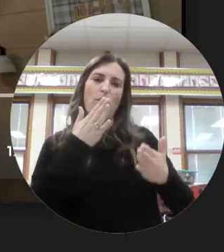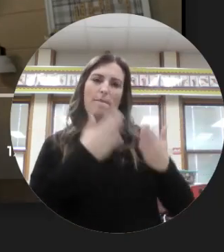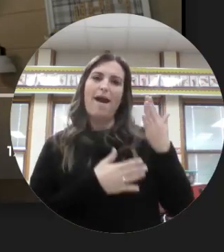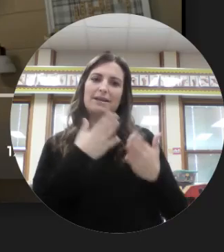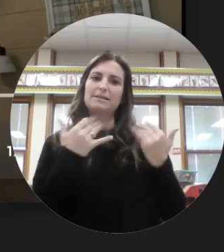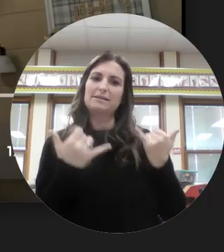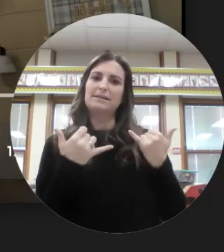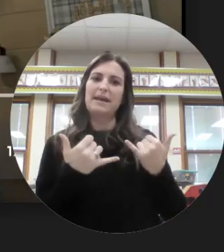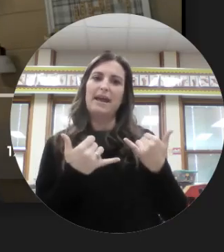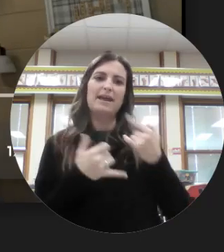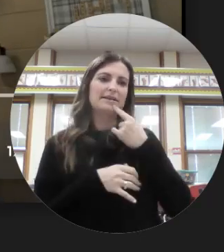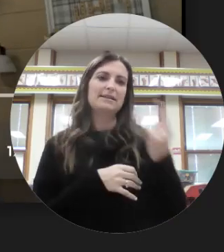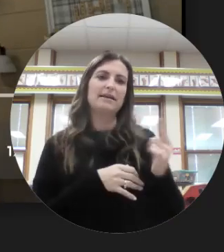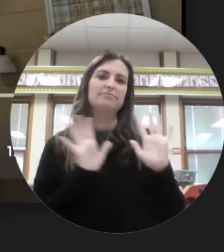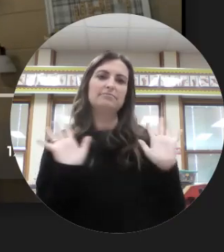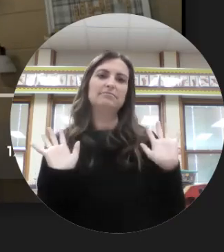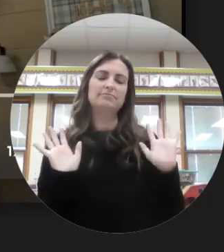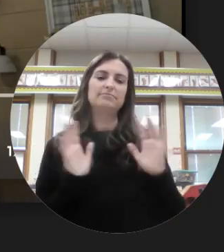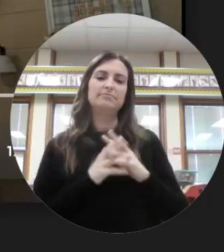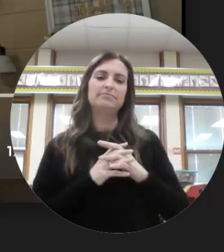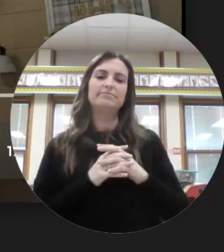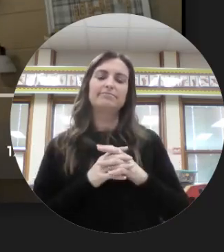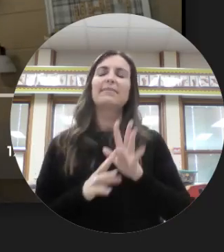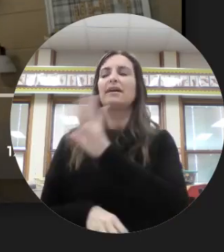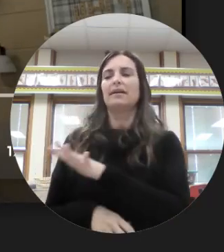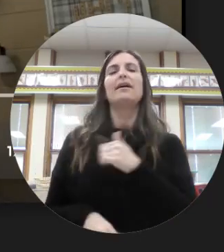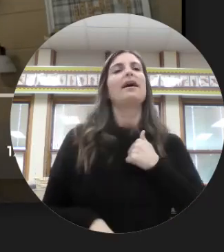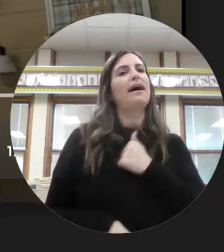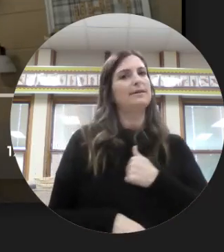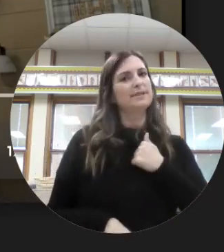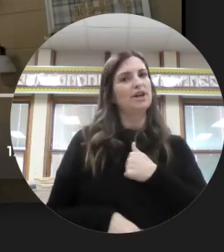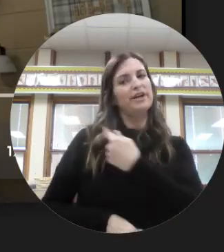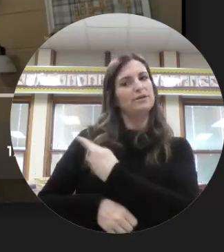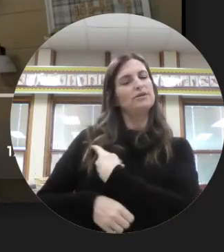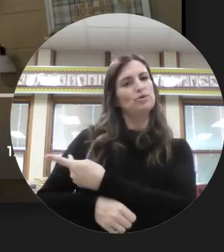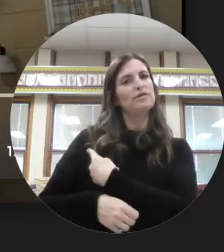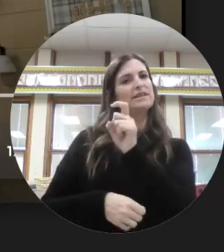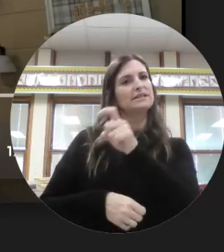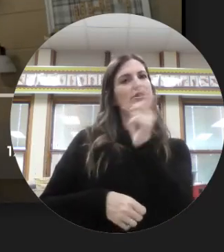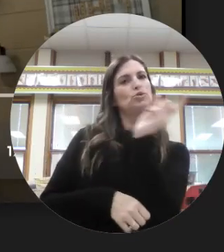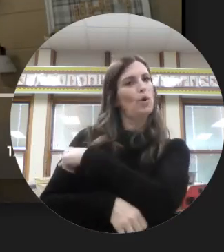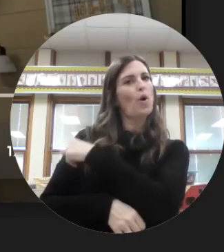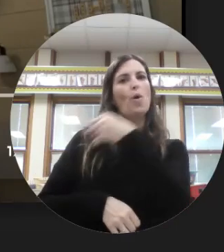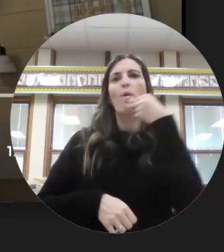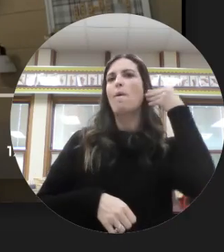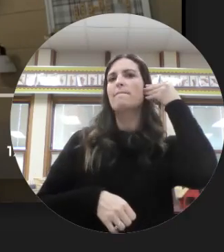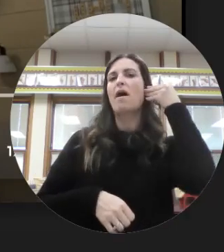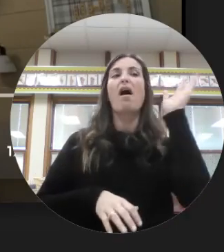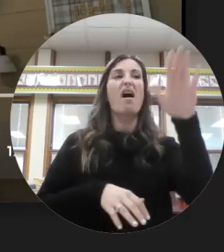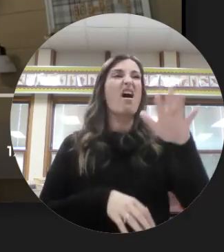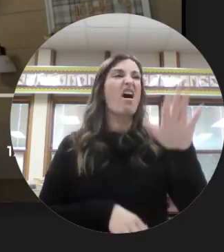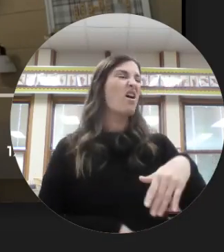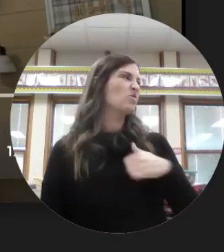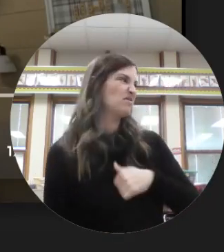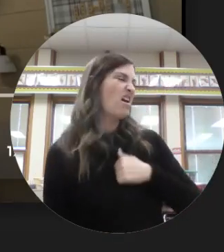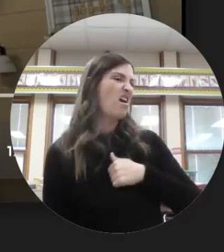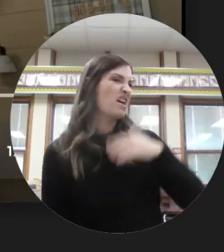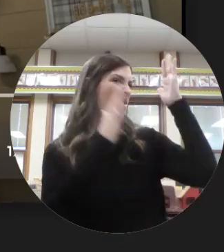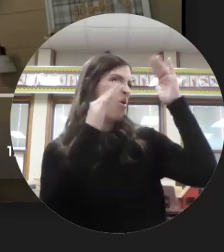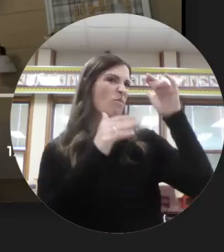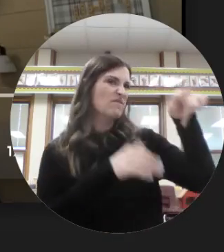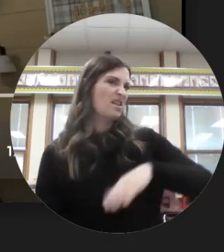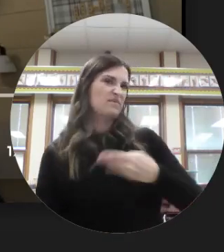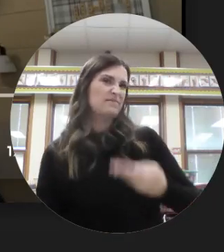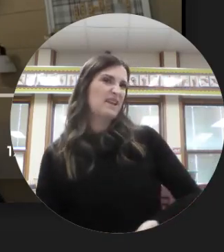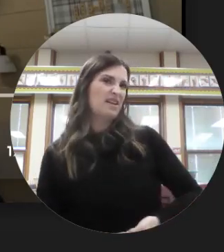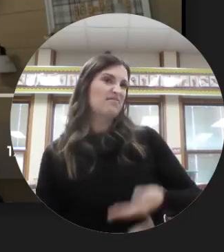for today," he whispered back. "I am sorry, otters," said Roz, "but we must be going." "Hope I didn't upset that little guy," said Shelly. "I thought